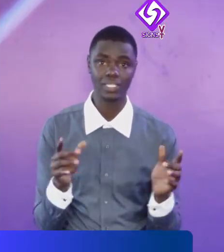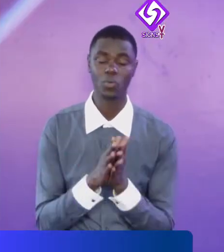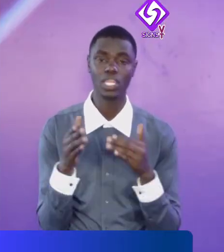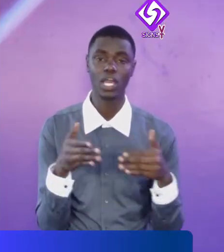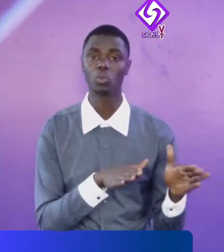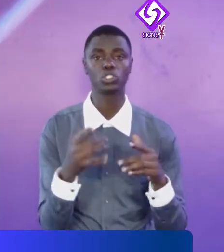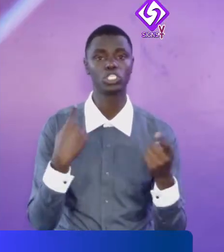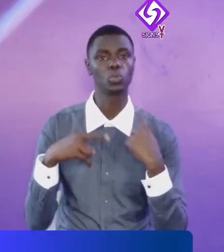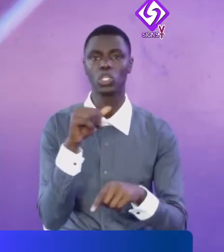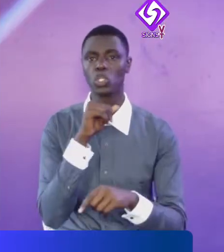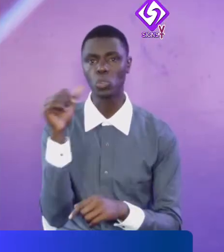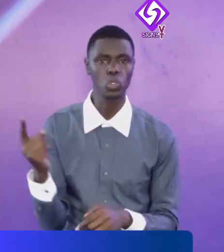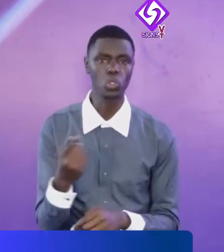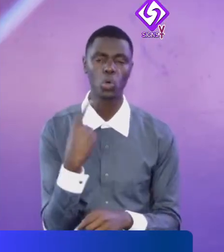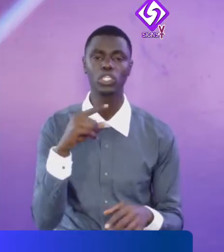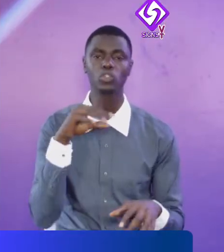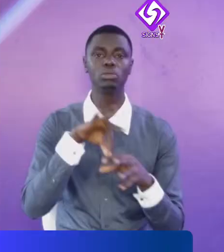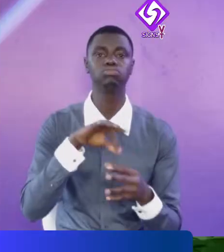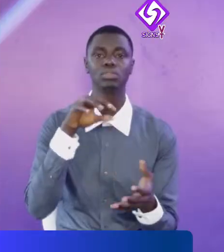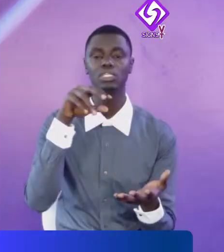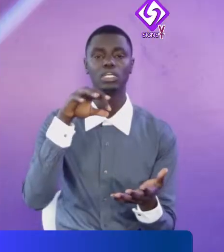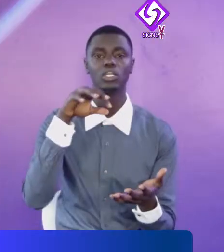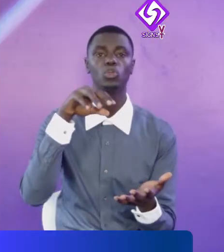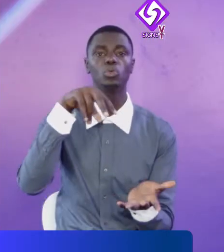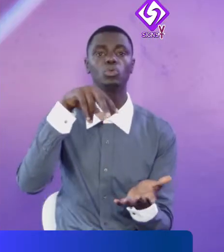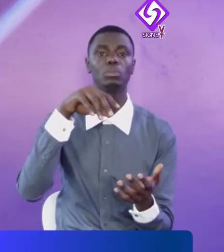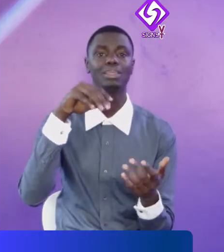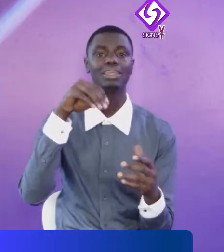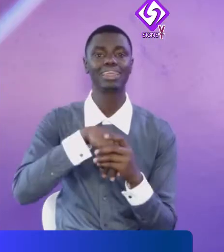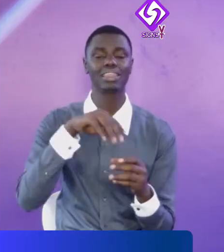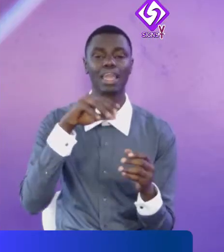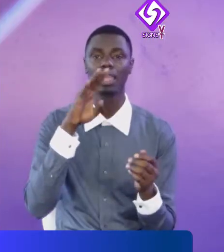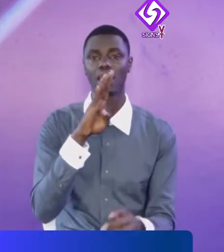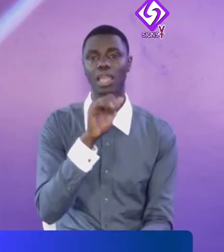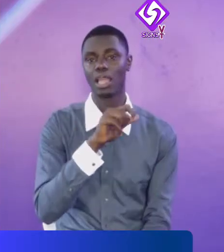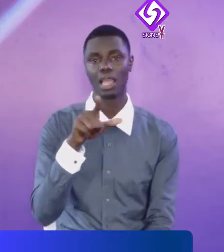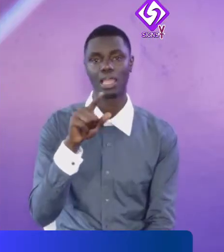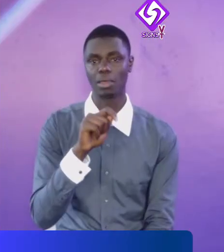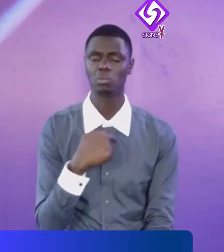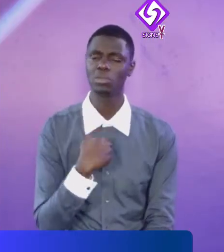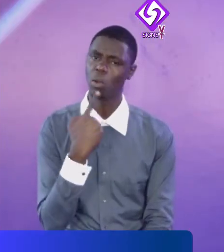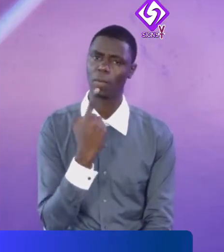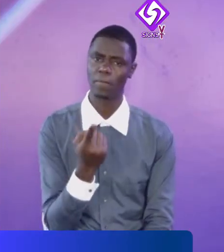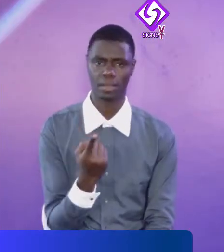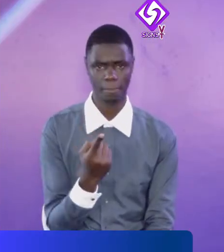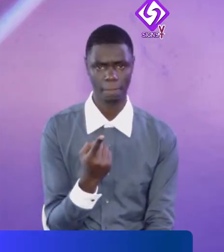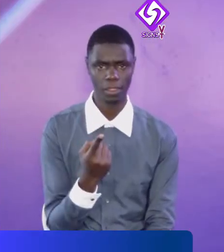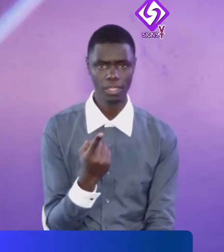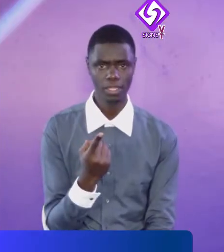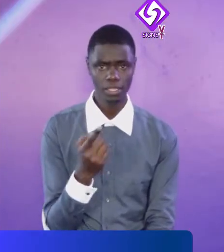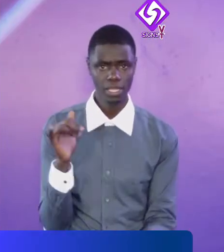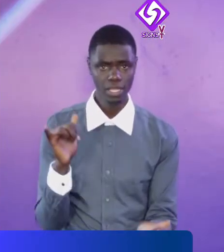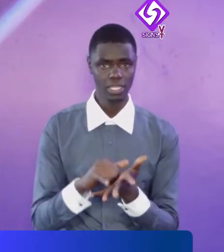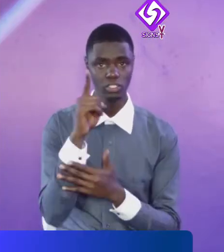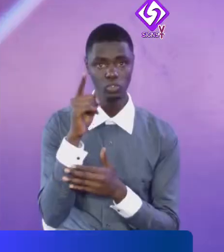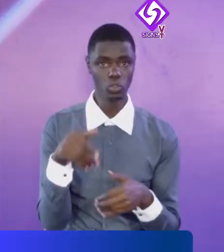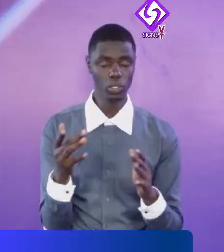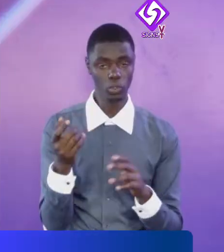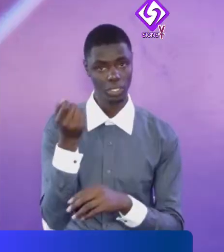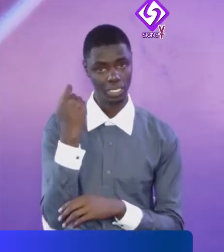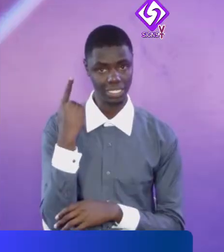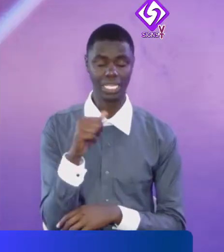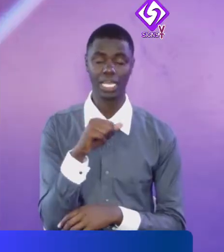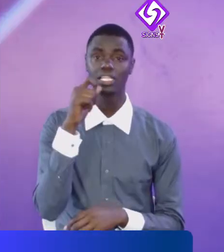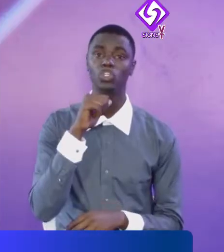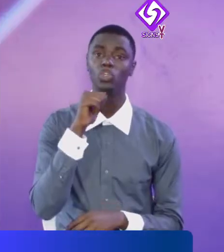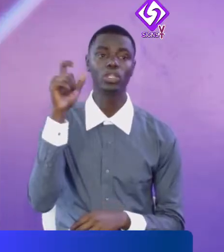win, not a chance just to be in the ballot. You get me? And I can tell you, my brother, mark my word, that's one way to understand that they don't